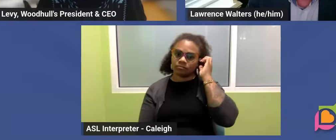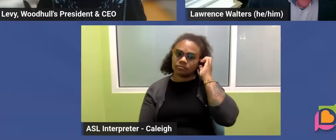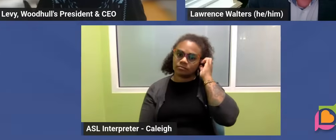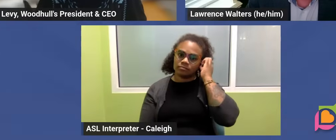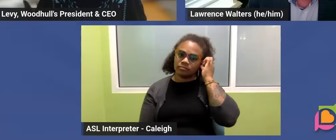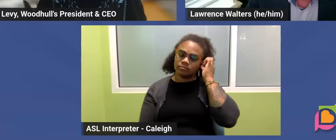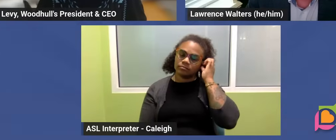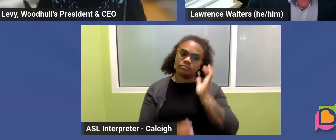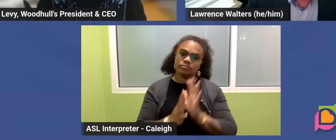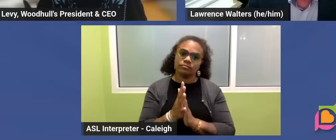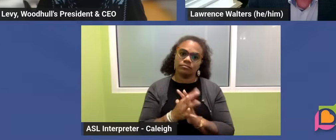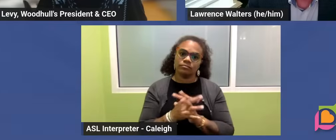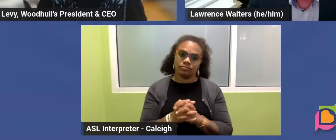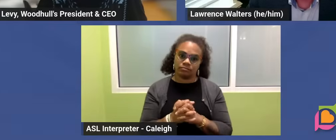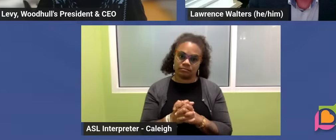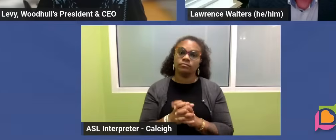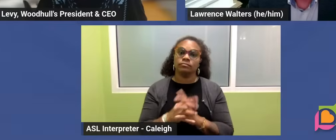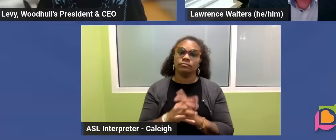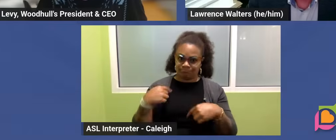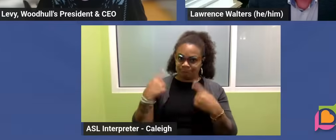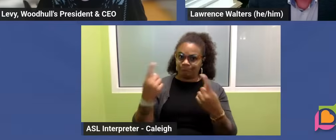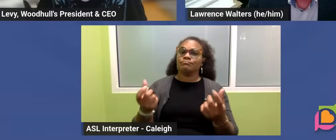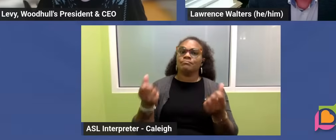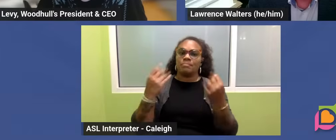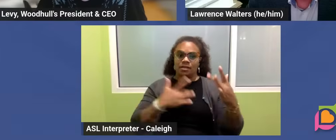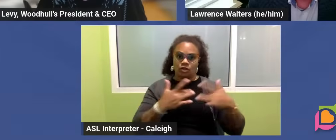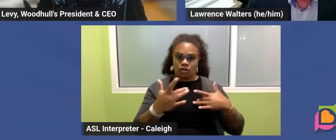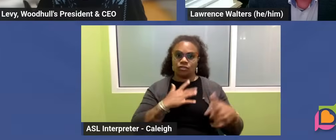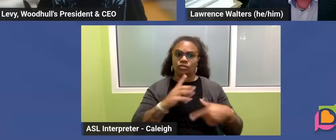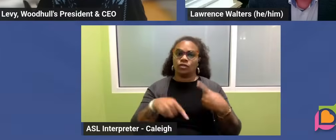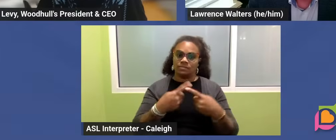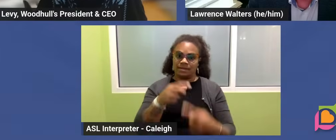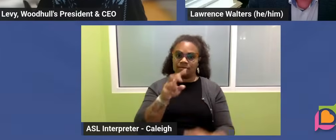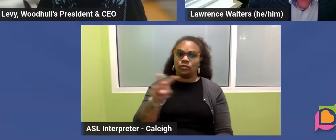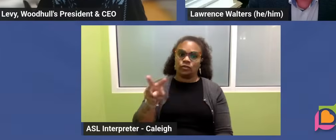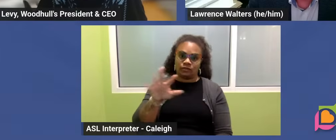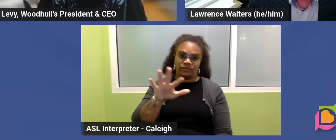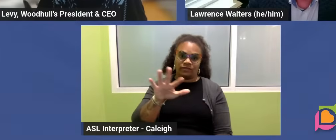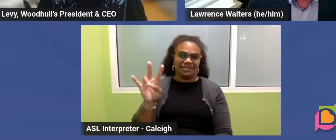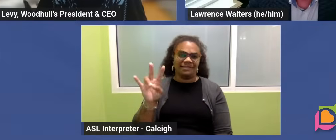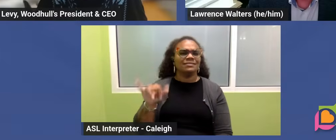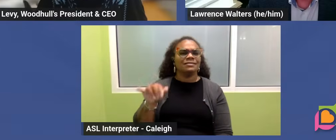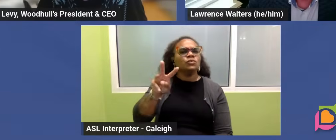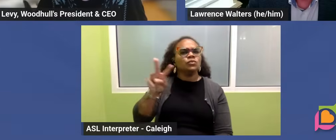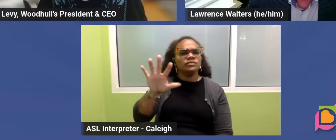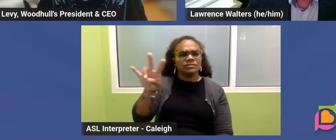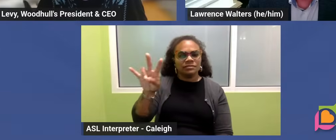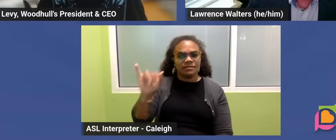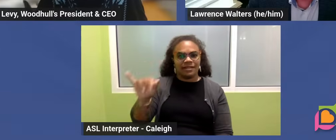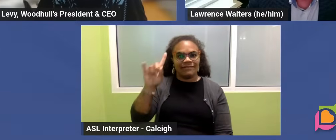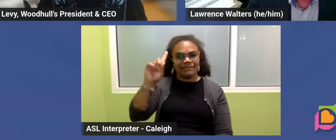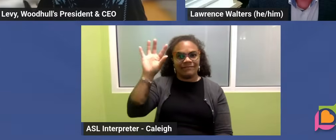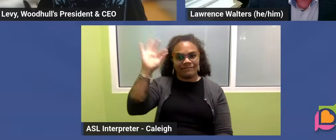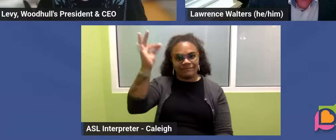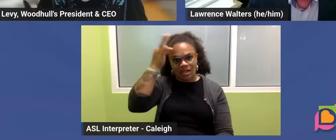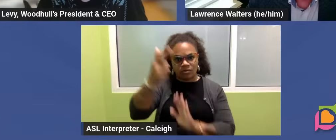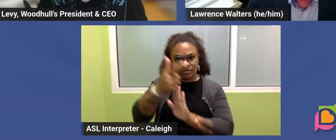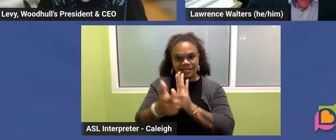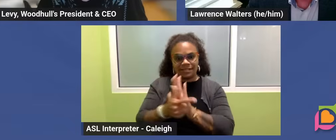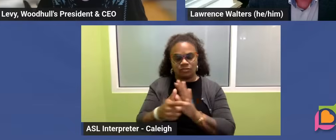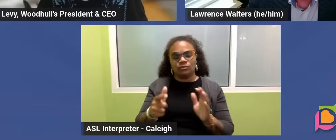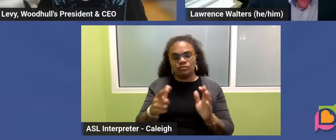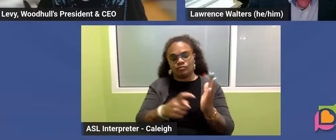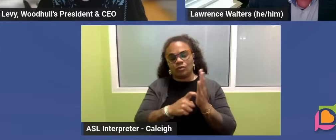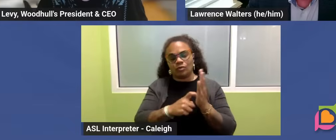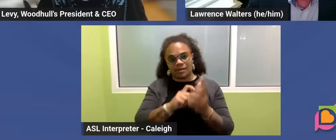There's been concerns that 2257, which is a federal statute that requires certain age